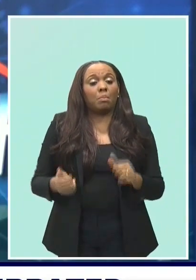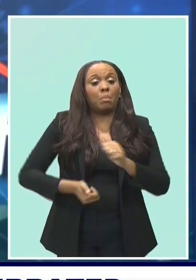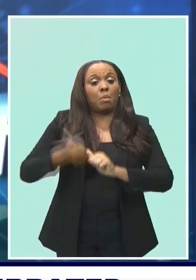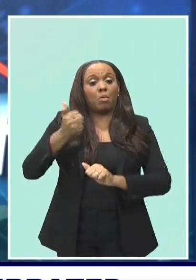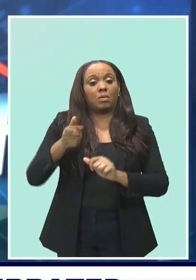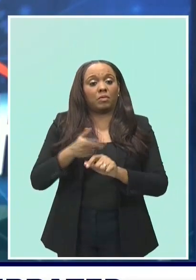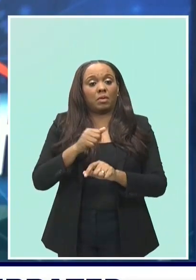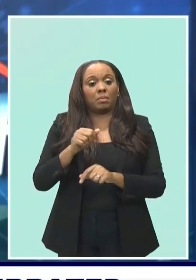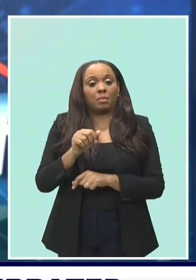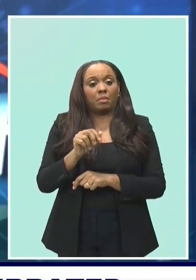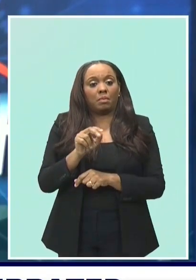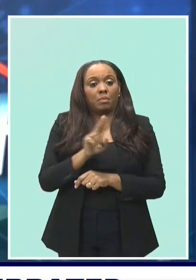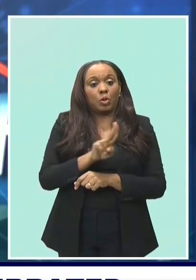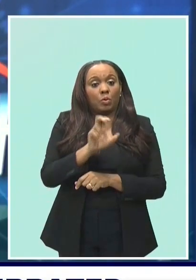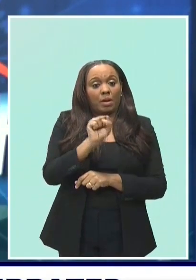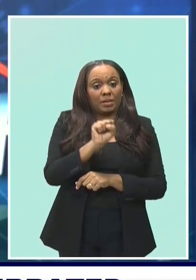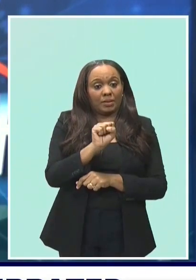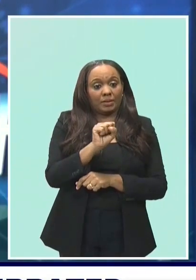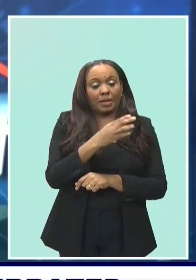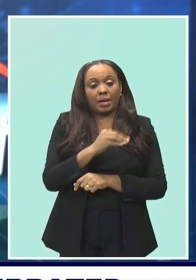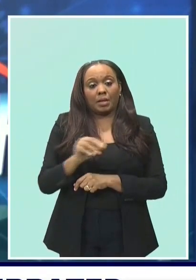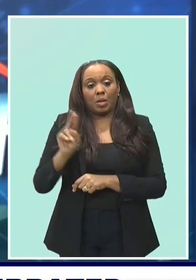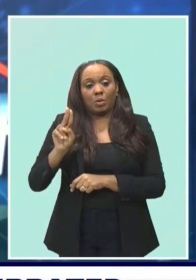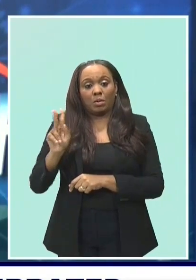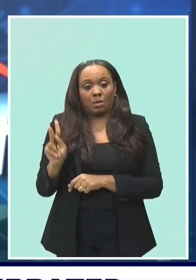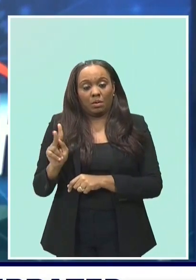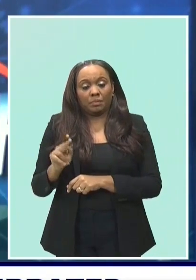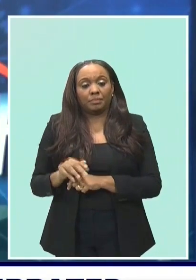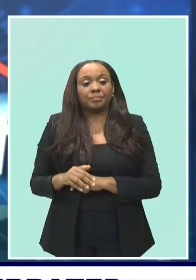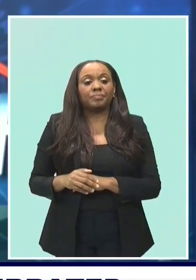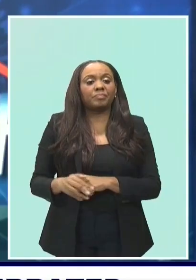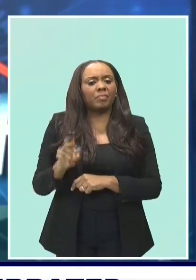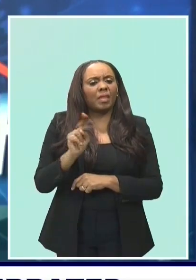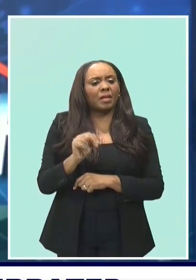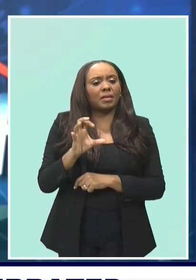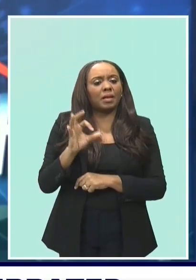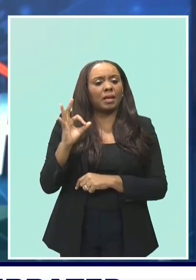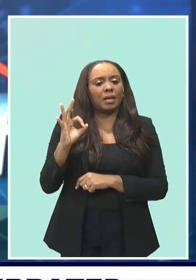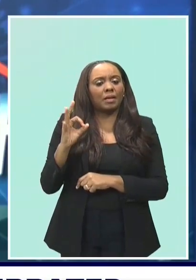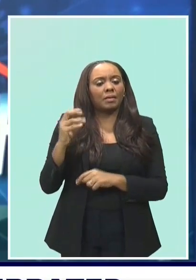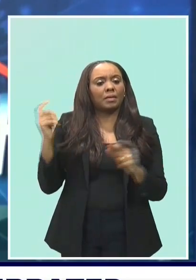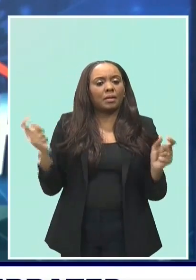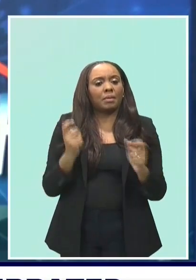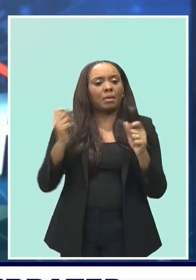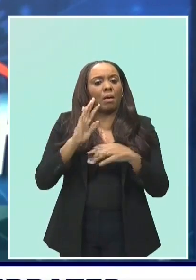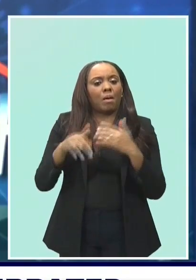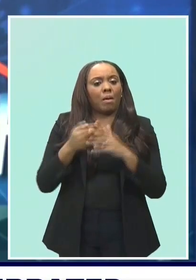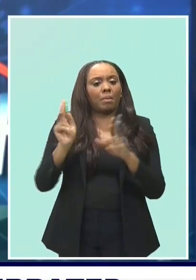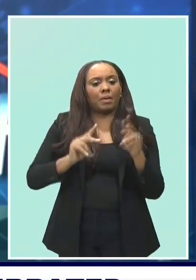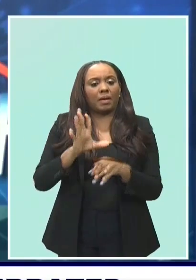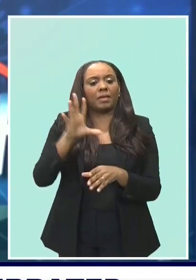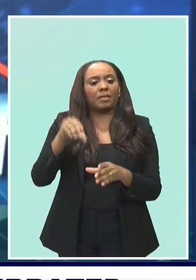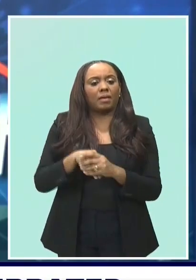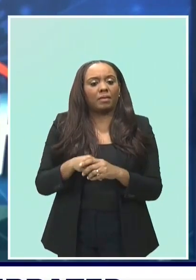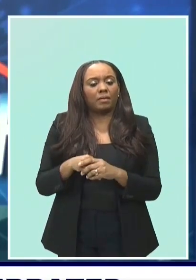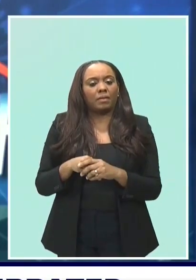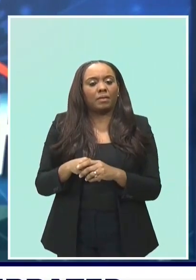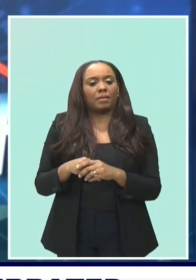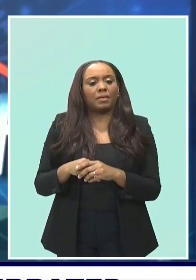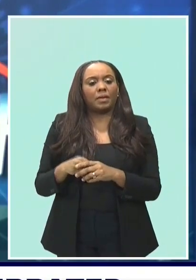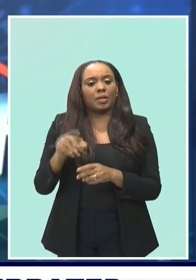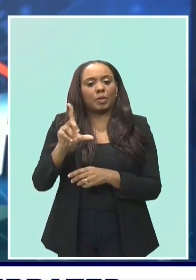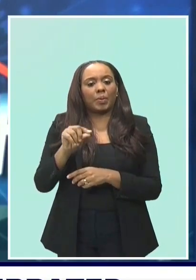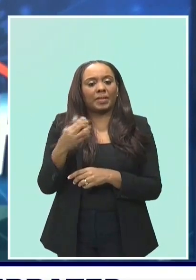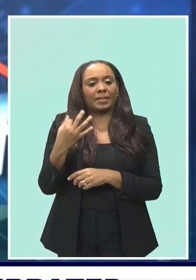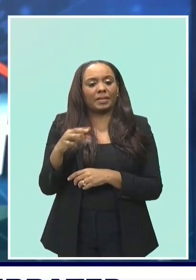from the US and UK markets. The National Cultural Foundation celebrated all stakeholders of the festival as it hosted the